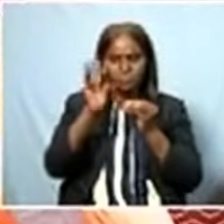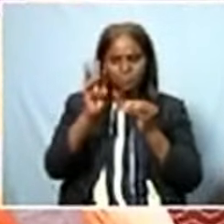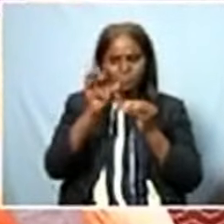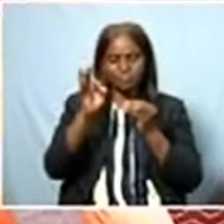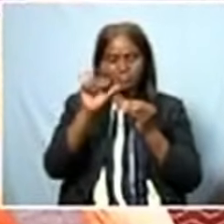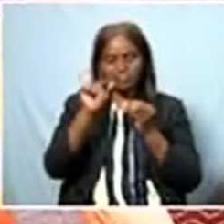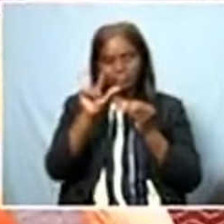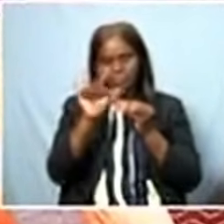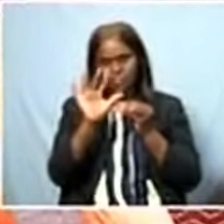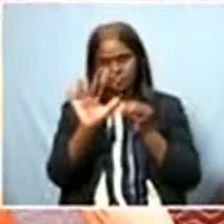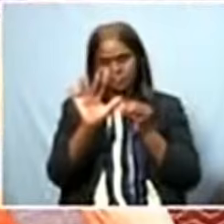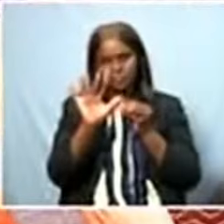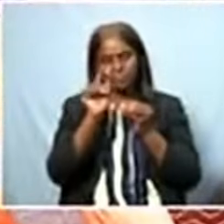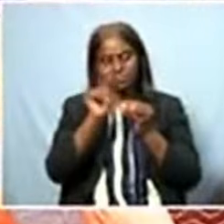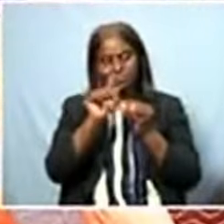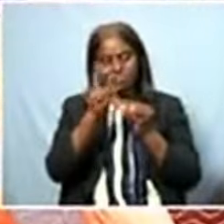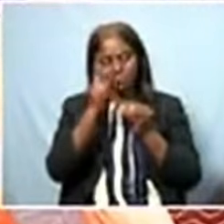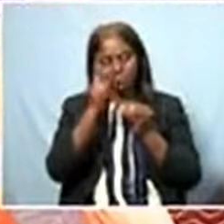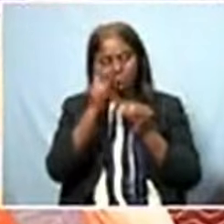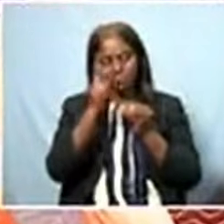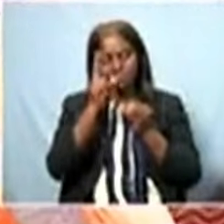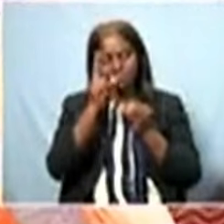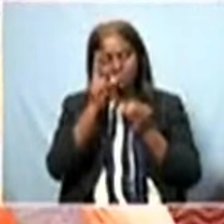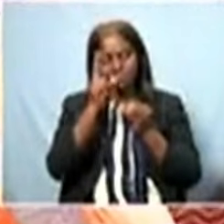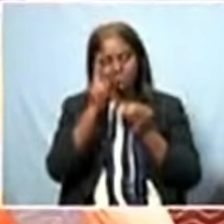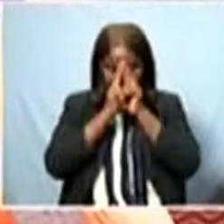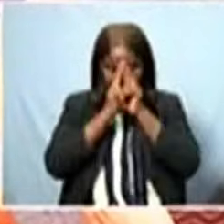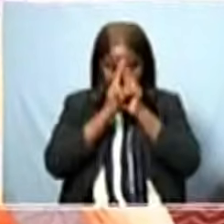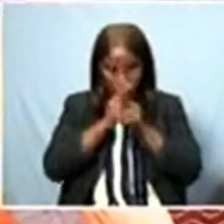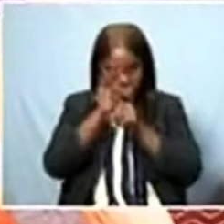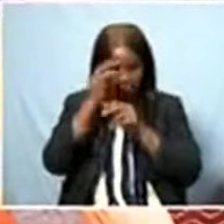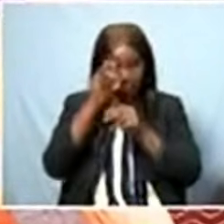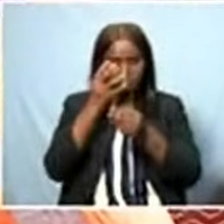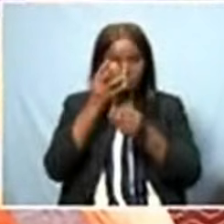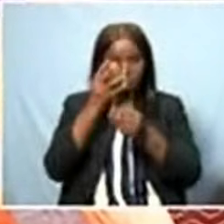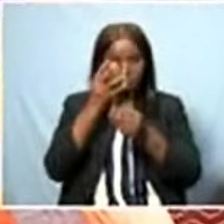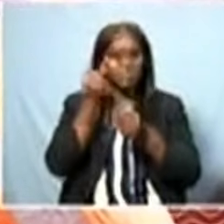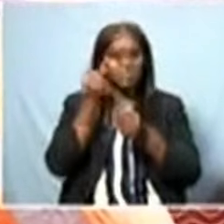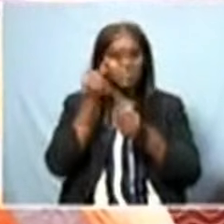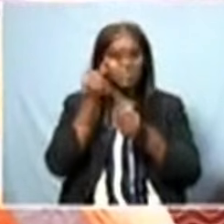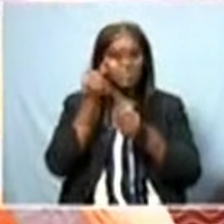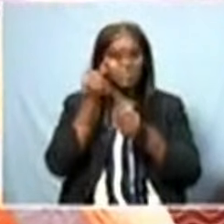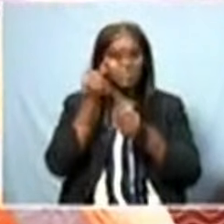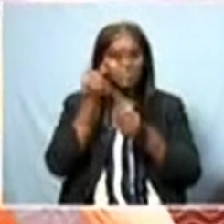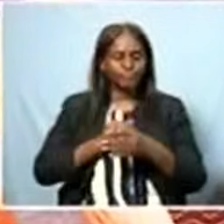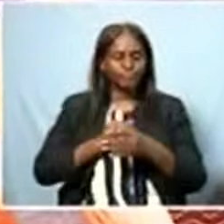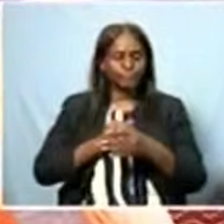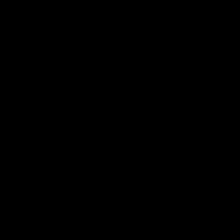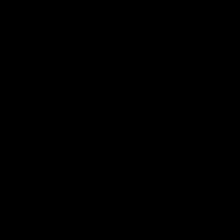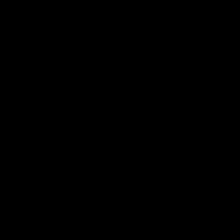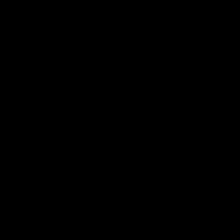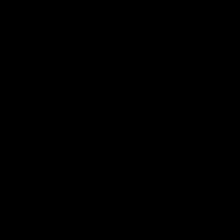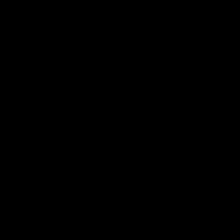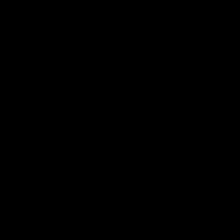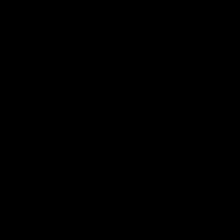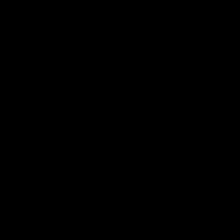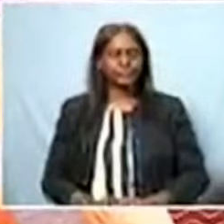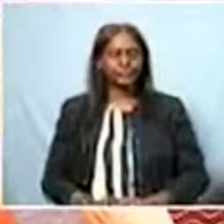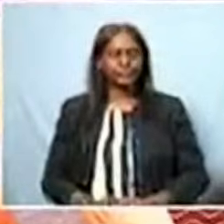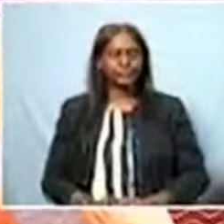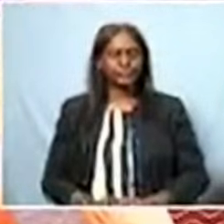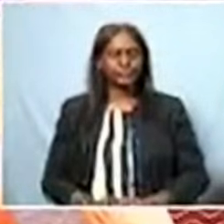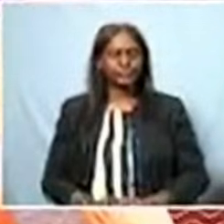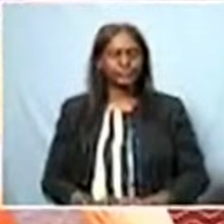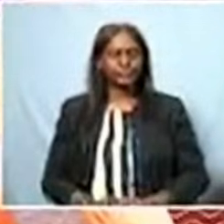of 2025, third reading. The Honorable Minister of Commerce and Industry, the Acting Minister.